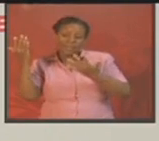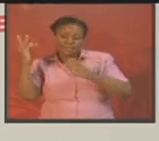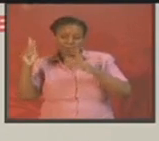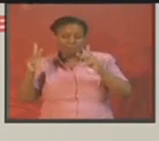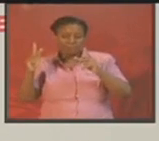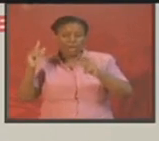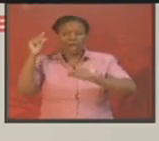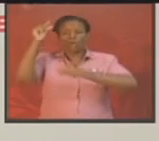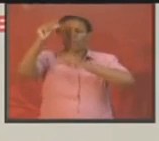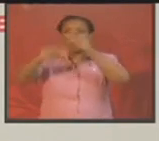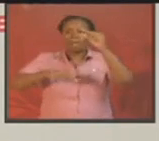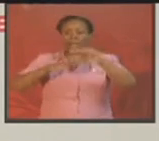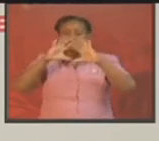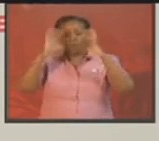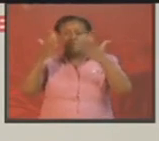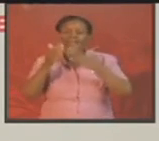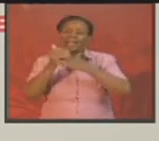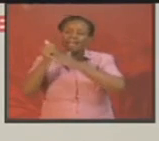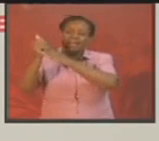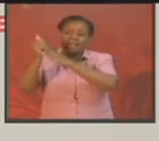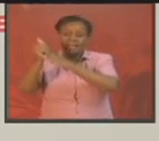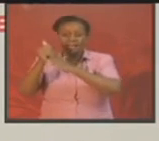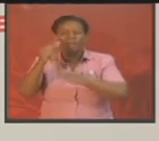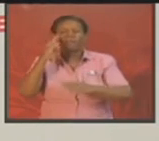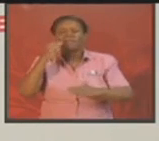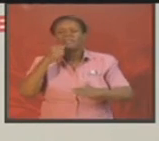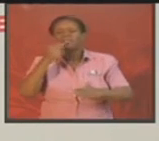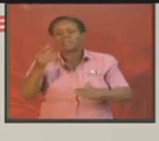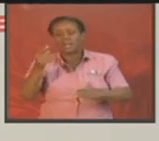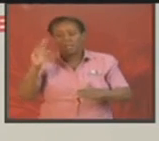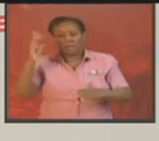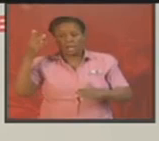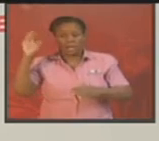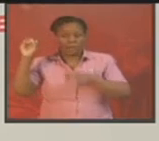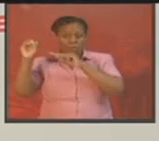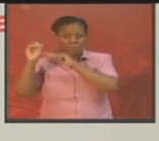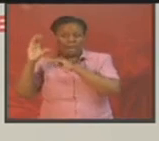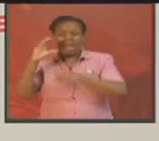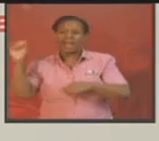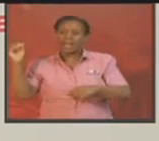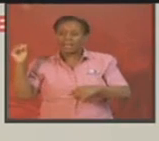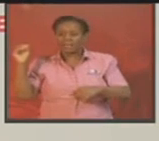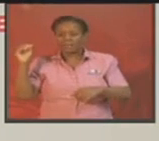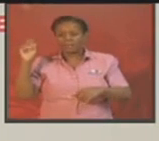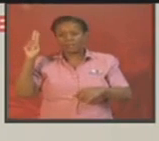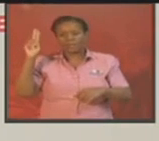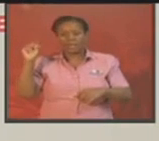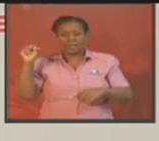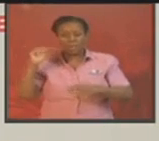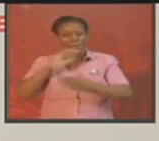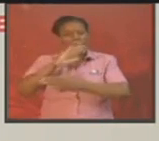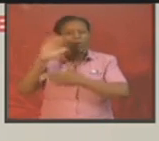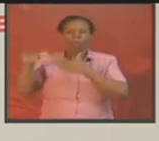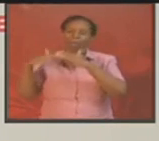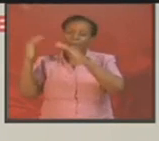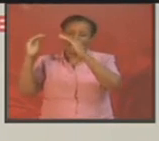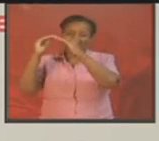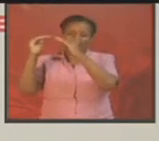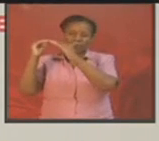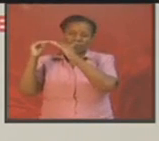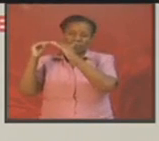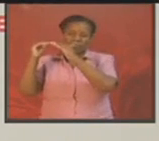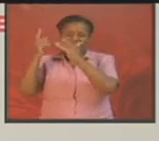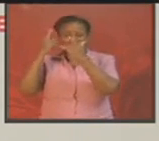to get COVAX on a different footing, could lead to the more equitable distribution